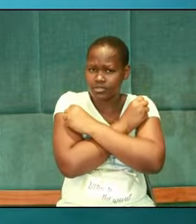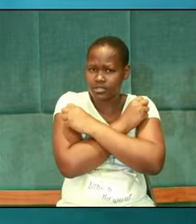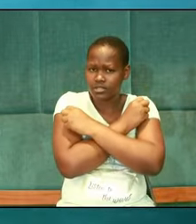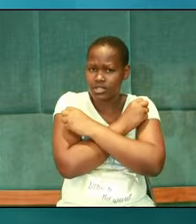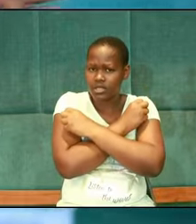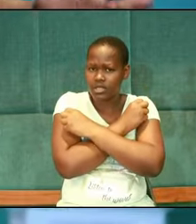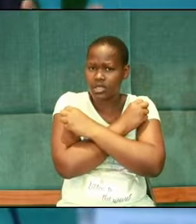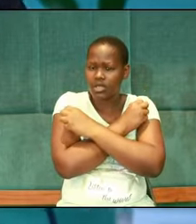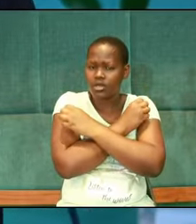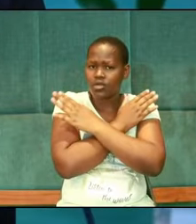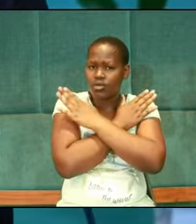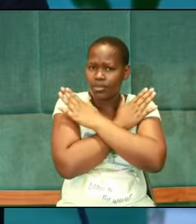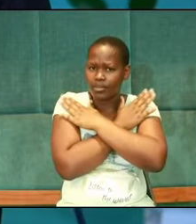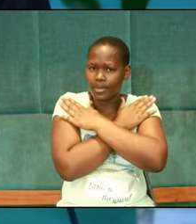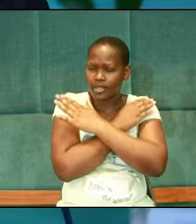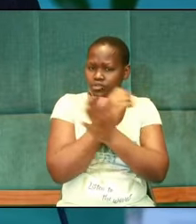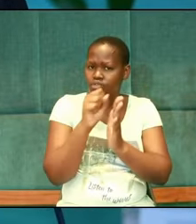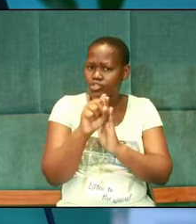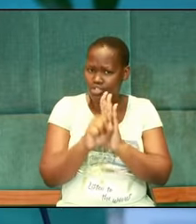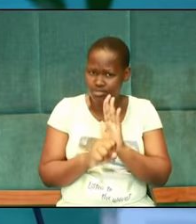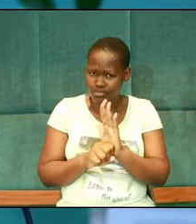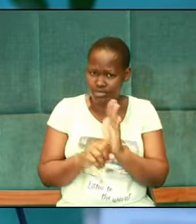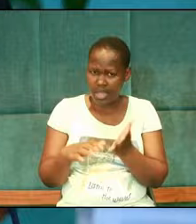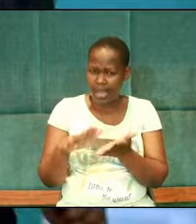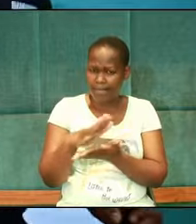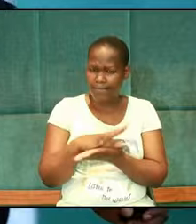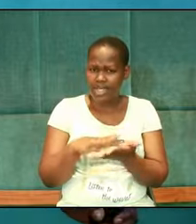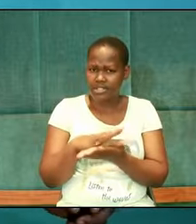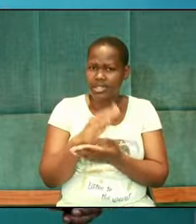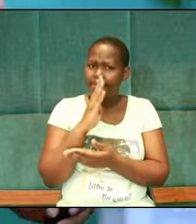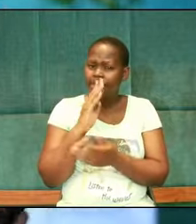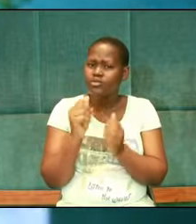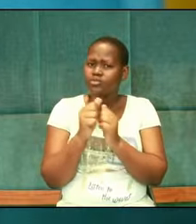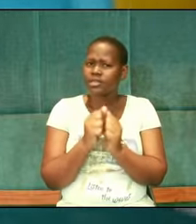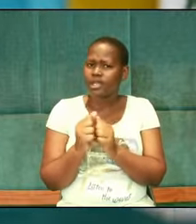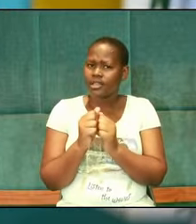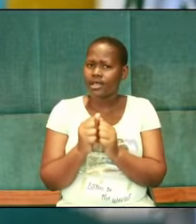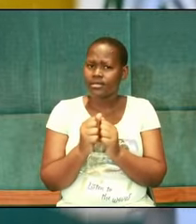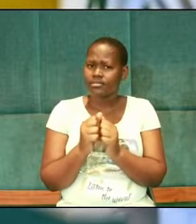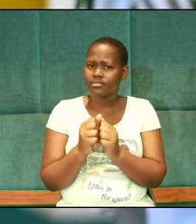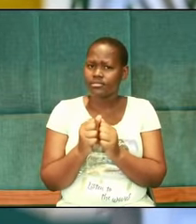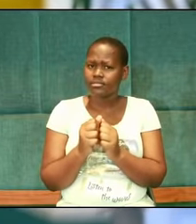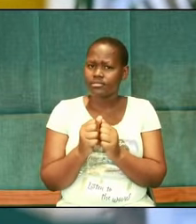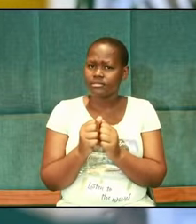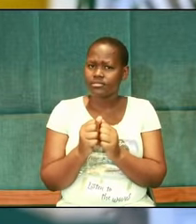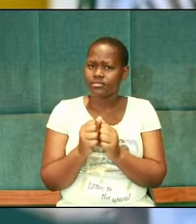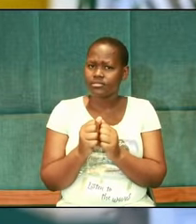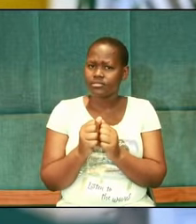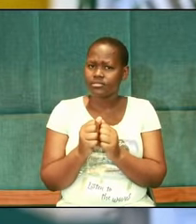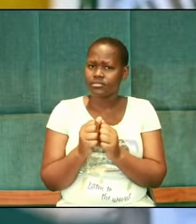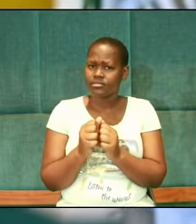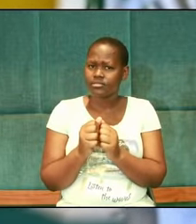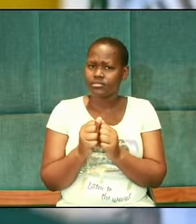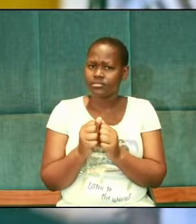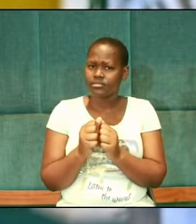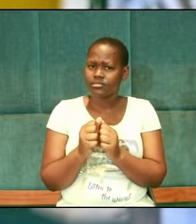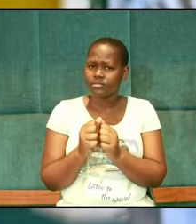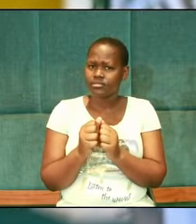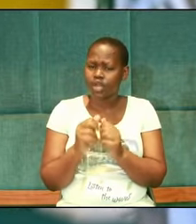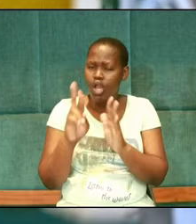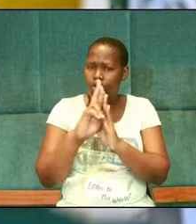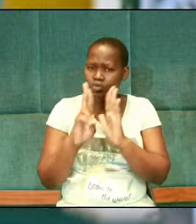Based on the five texts we've just read, if I have time, I will have taken you to the what I call the rules of